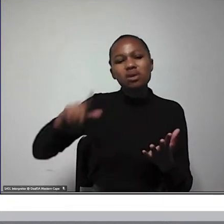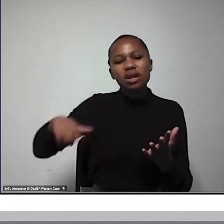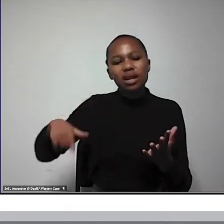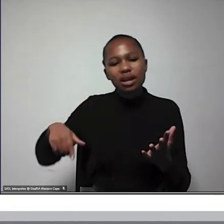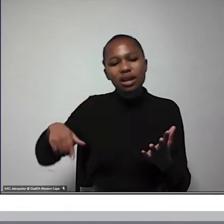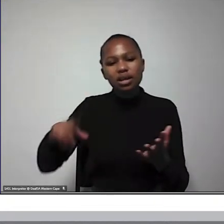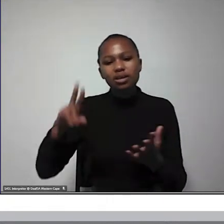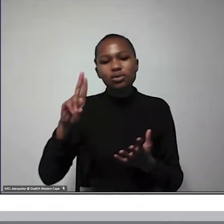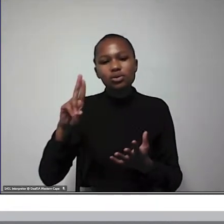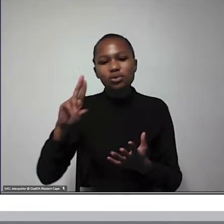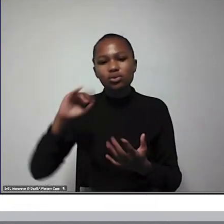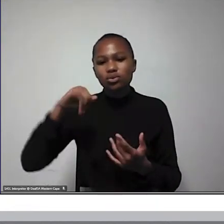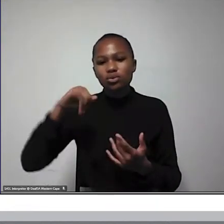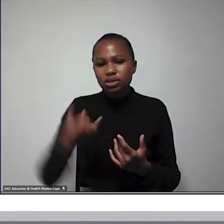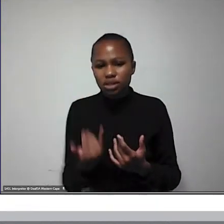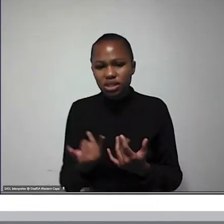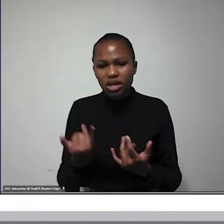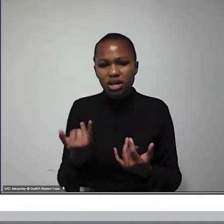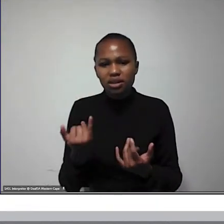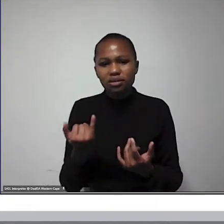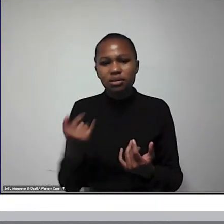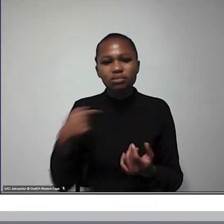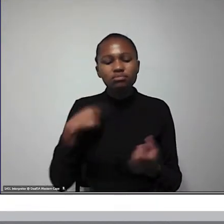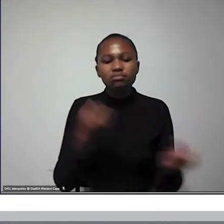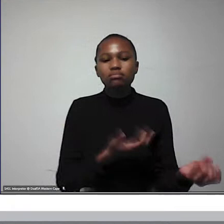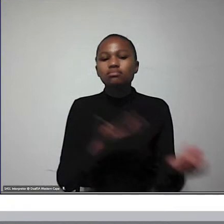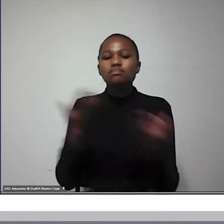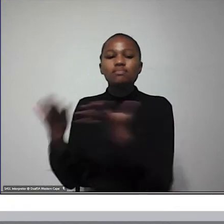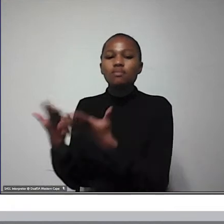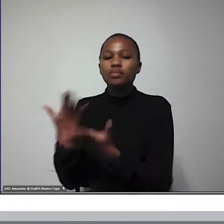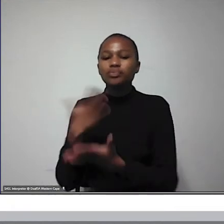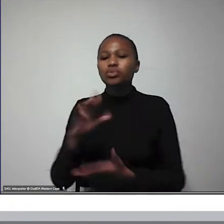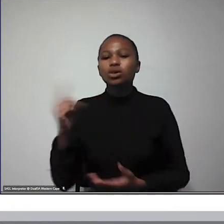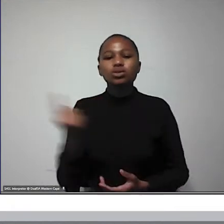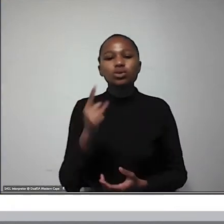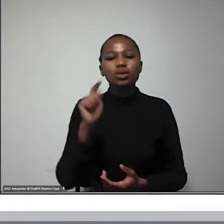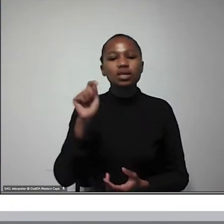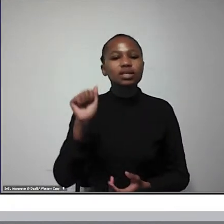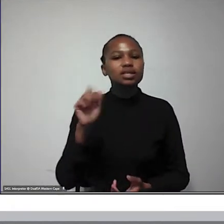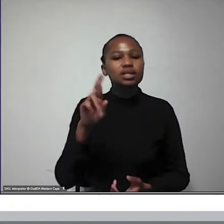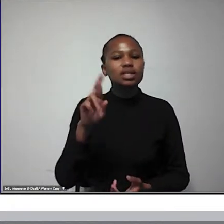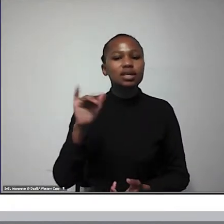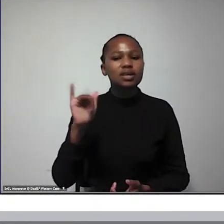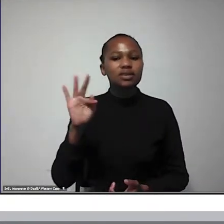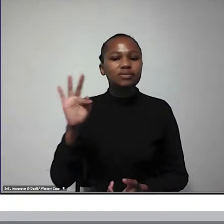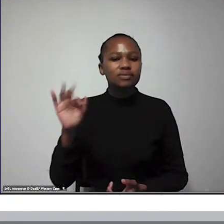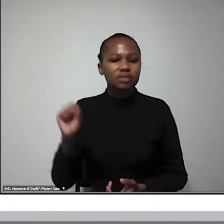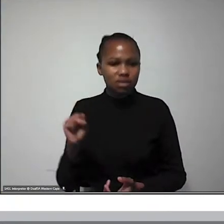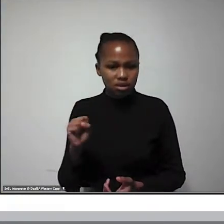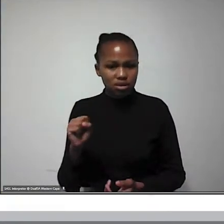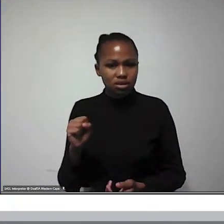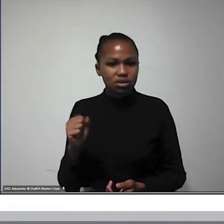the competitiveness issues of our exports, it's not only tariffs. Input costs,